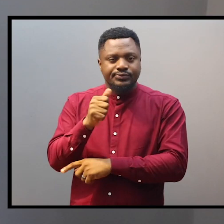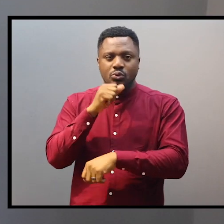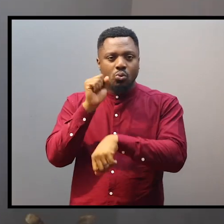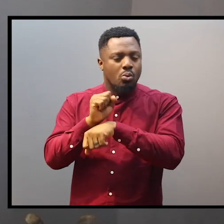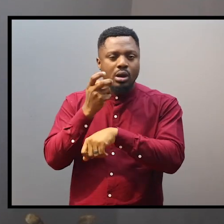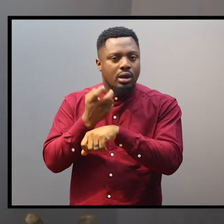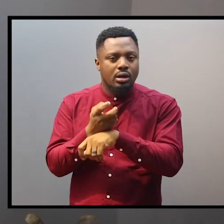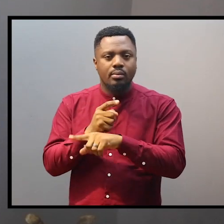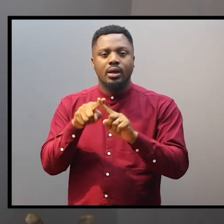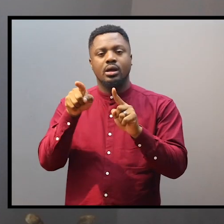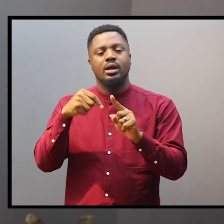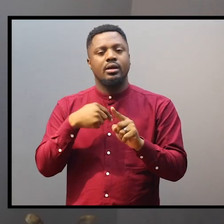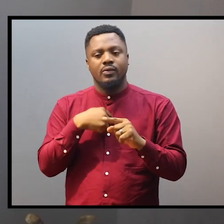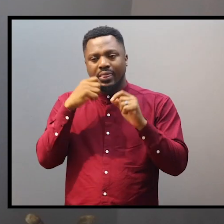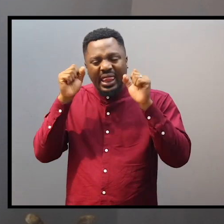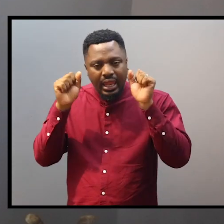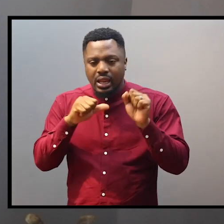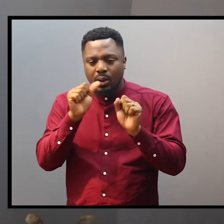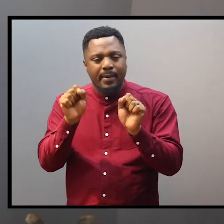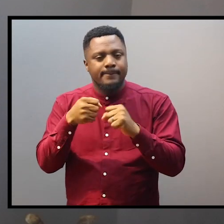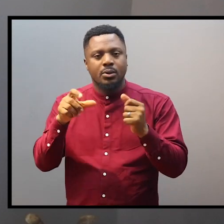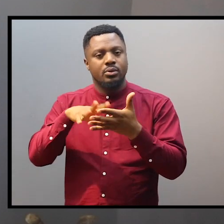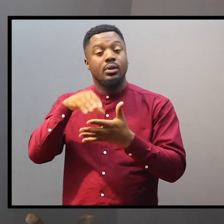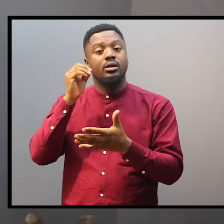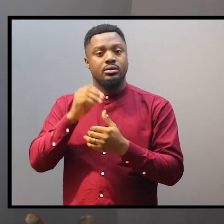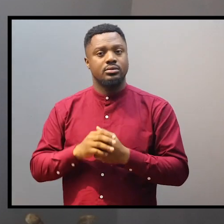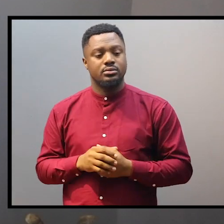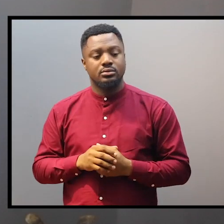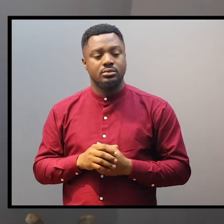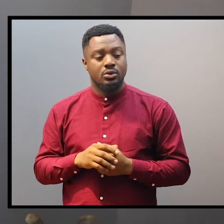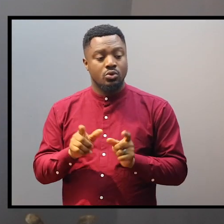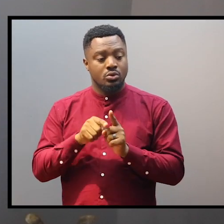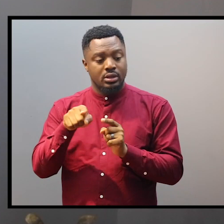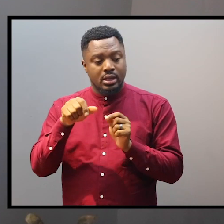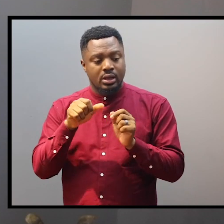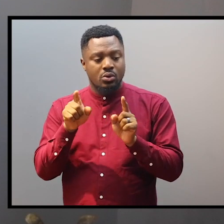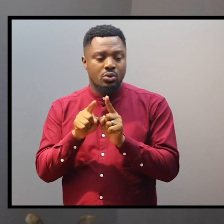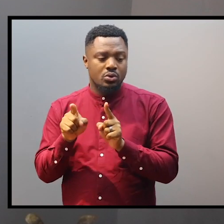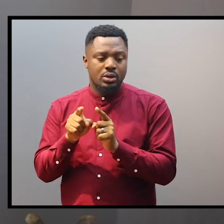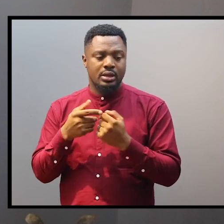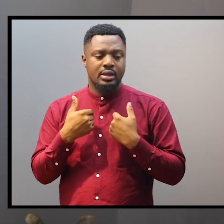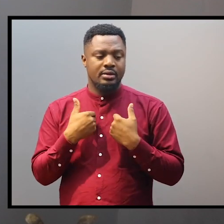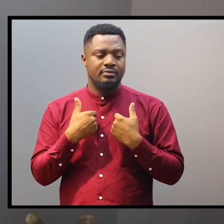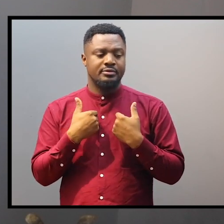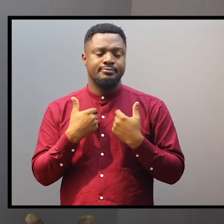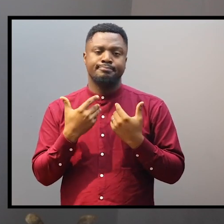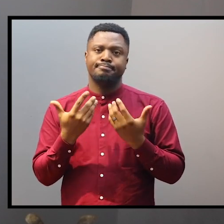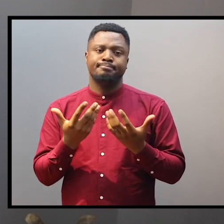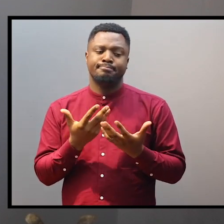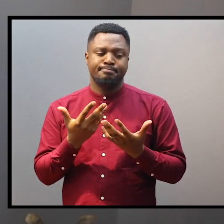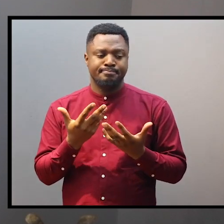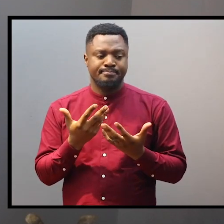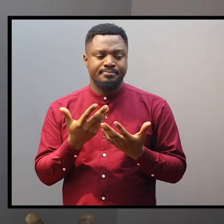they are not working hard, but they are just not able to learn. And they also tend to have